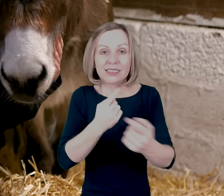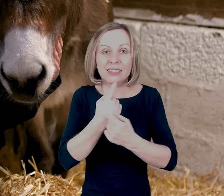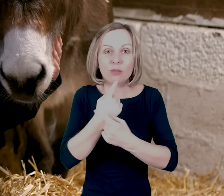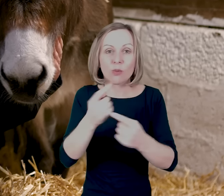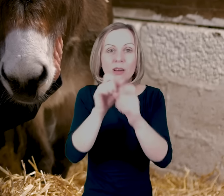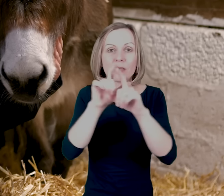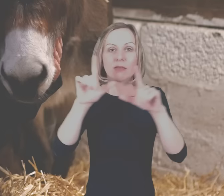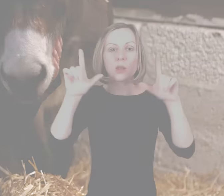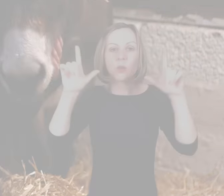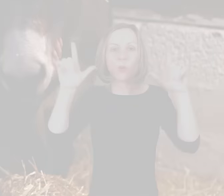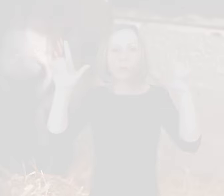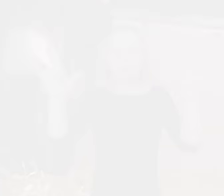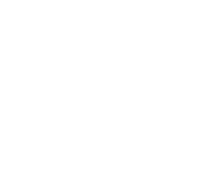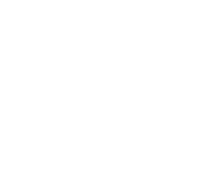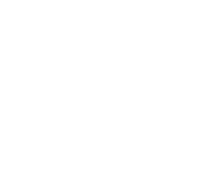the word of the Lord.